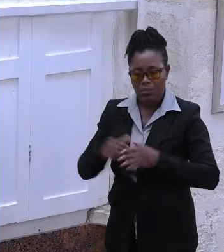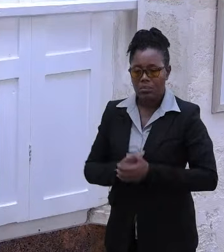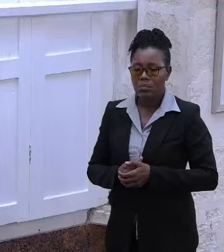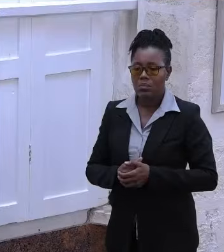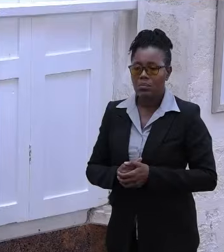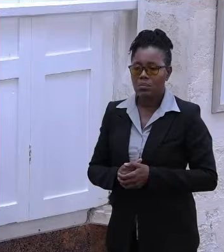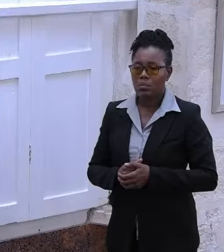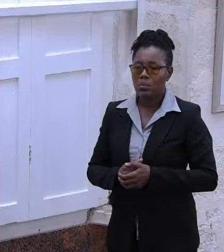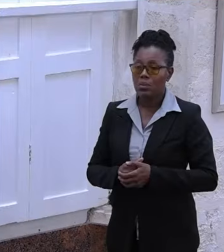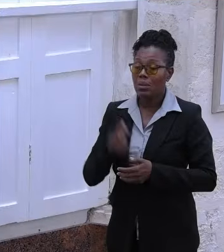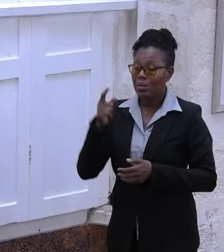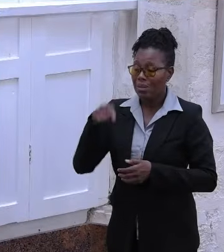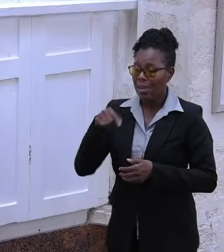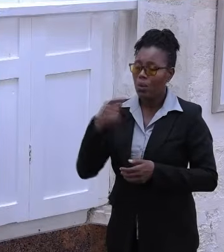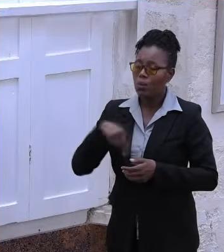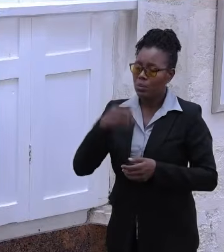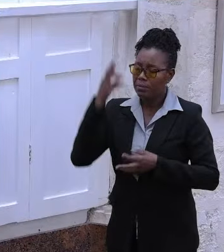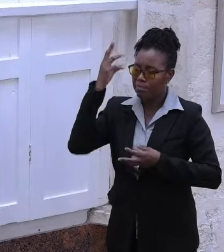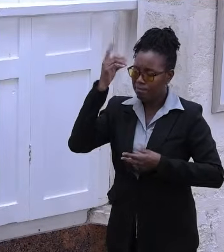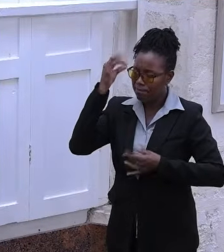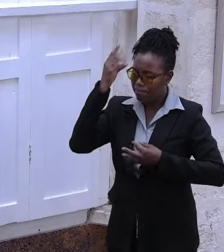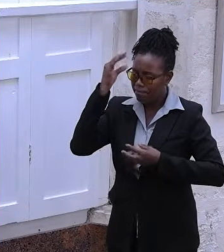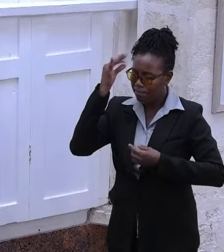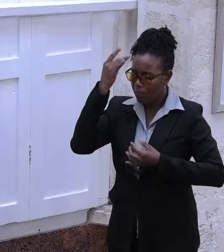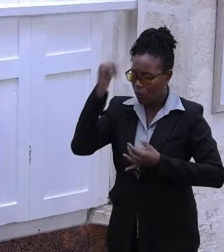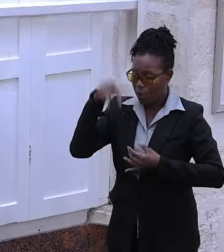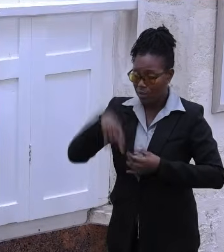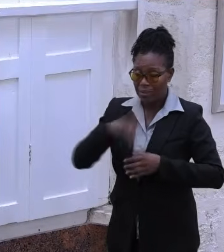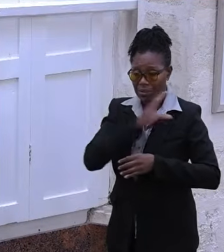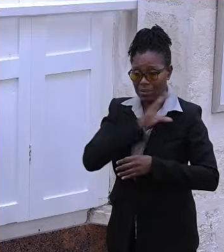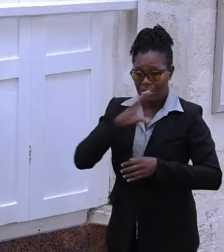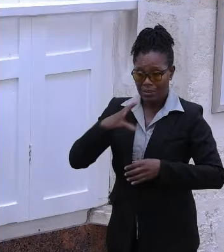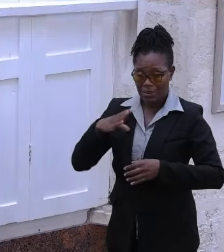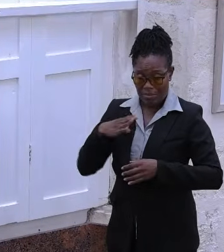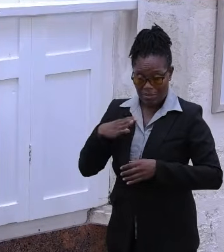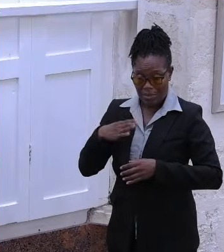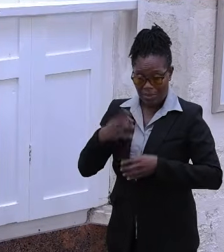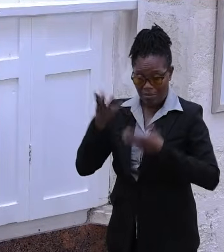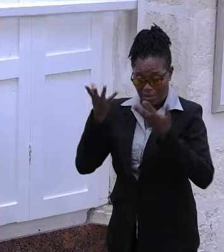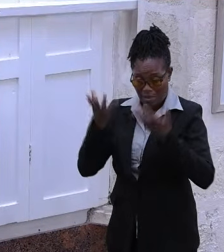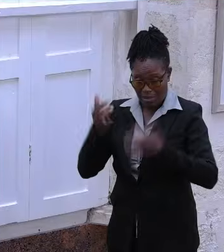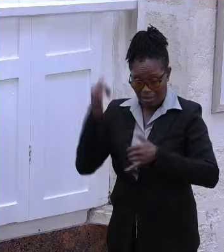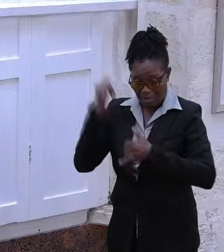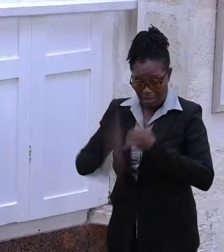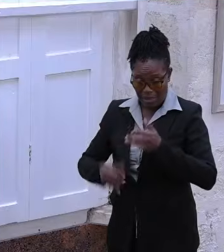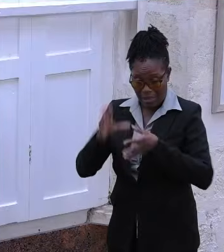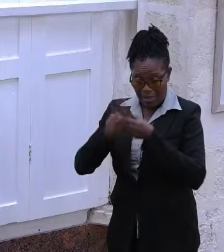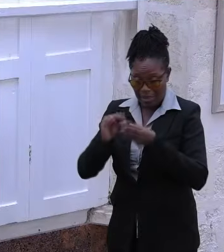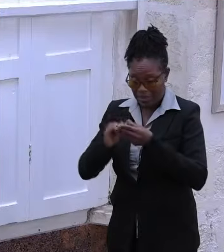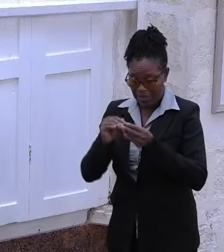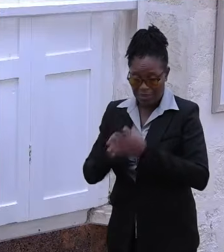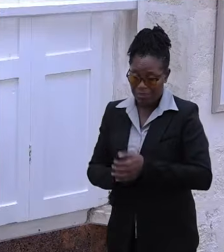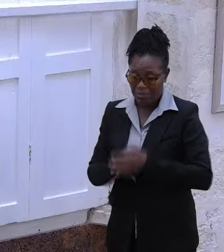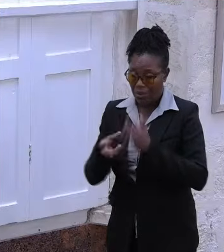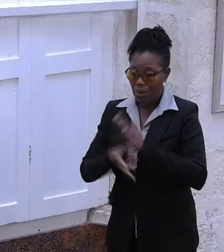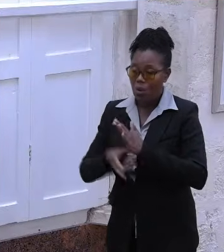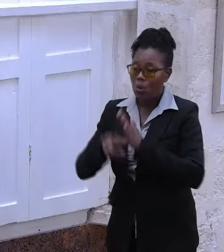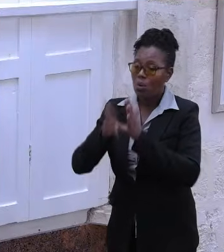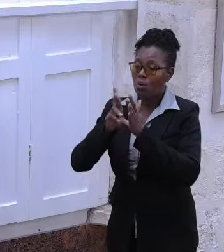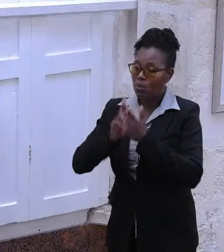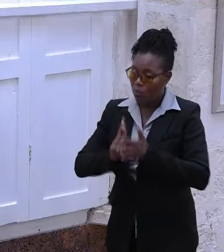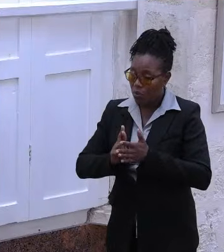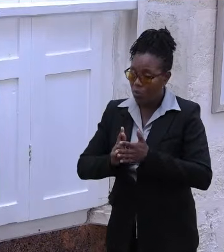we take that under consideration because this committee is not the final say on this. This committee is to review, set the points